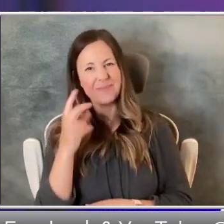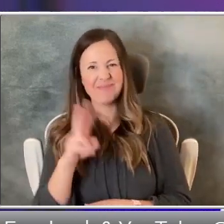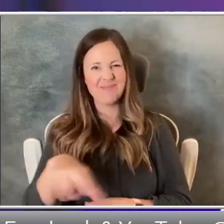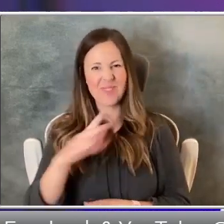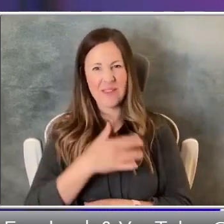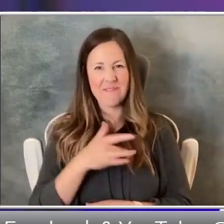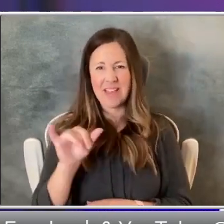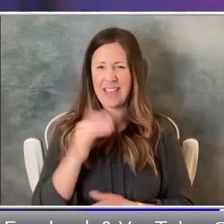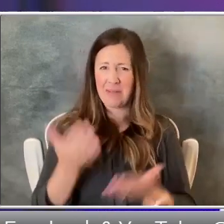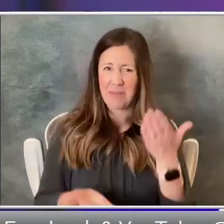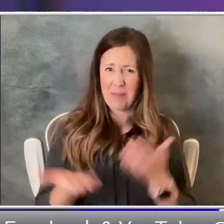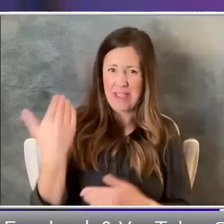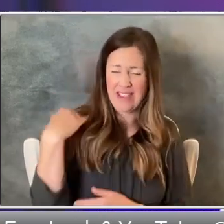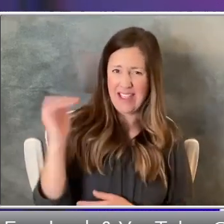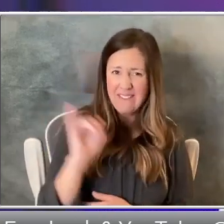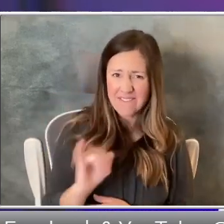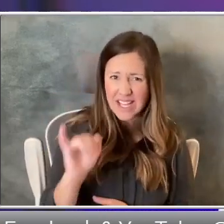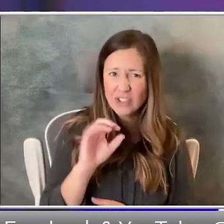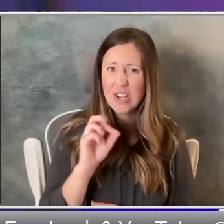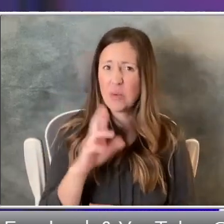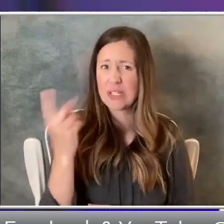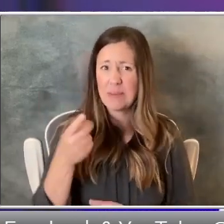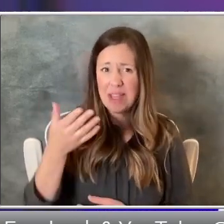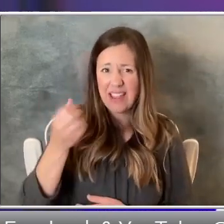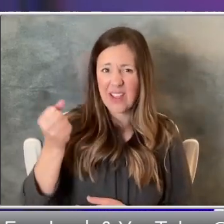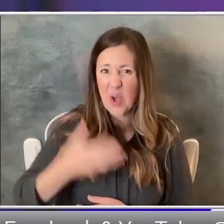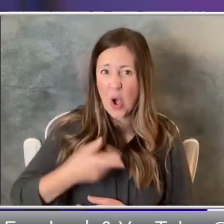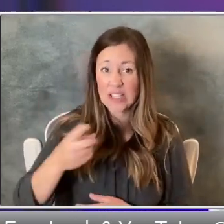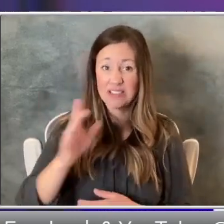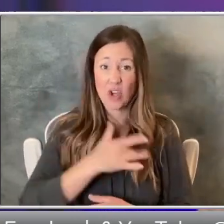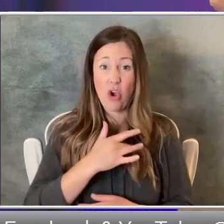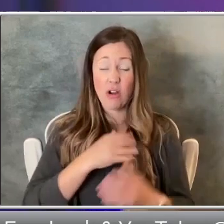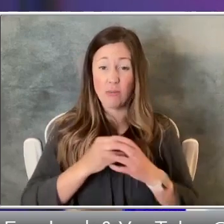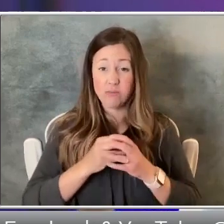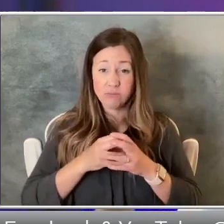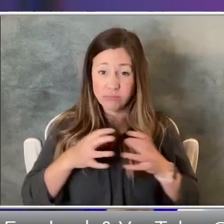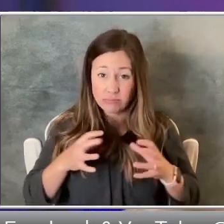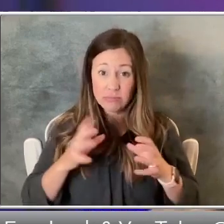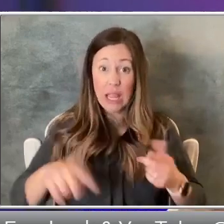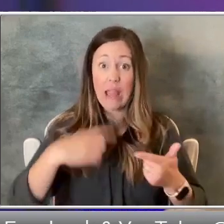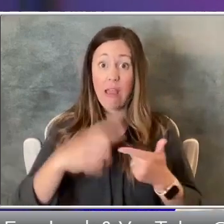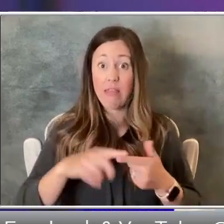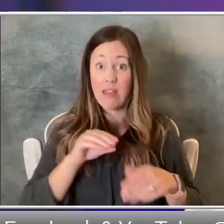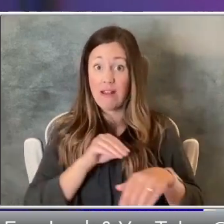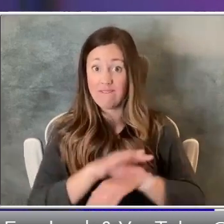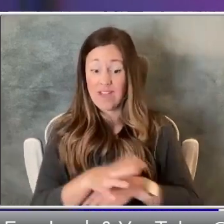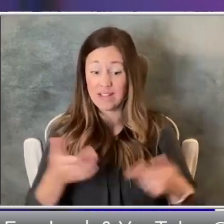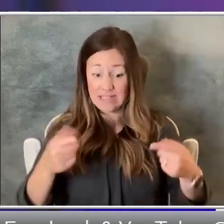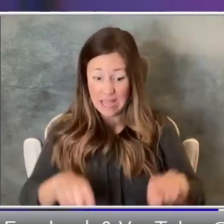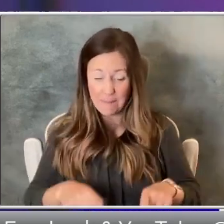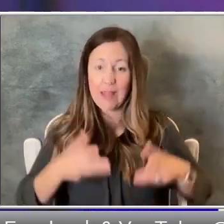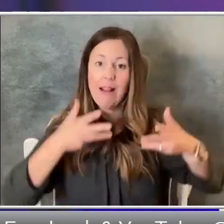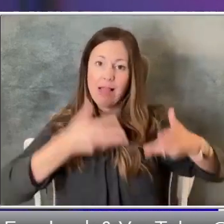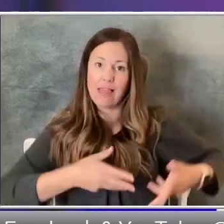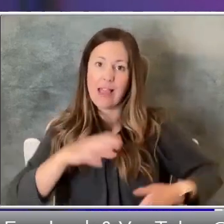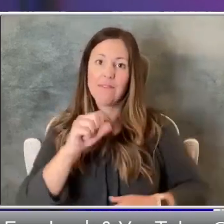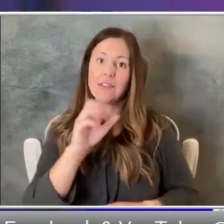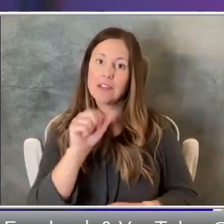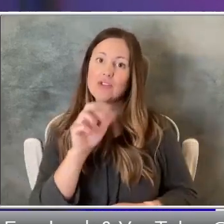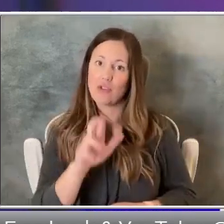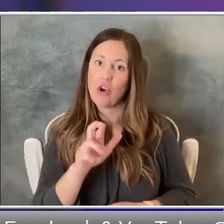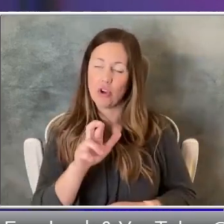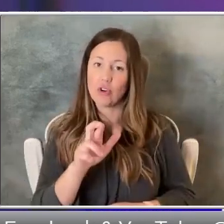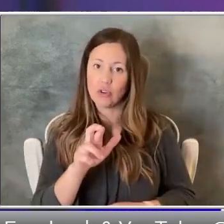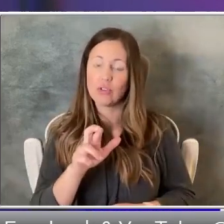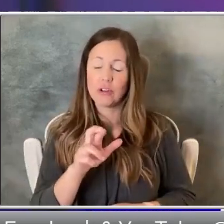prior infection or something that caused inflammation within the heart, and then as a residual effect from that left this region of scar tissue. Whether it was